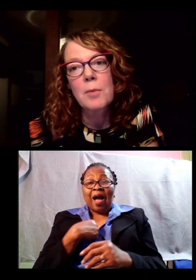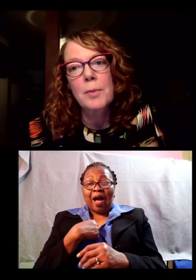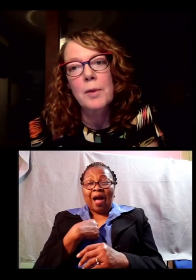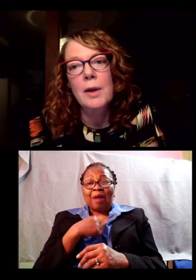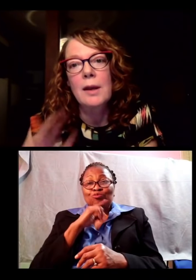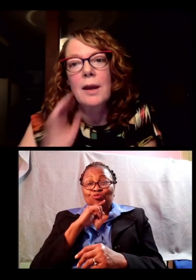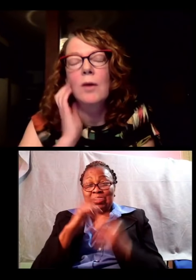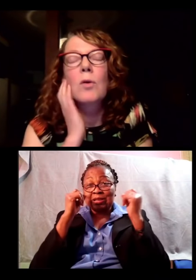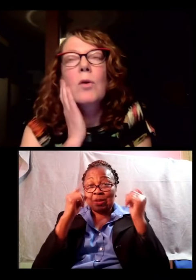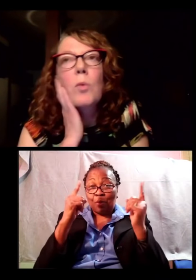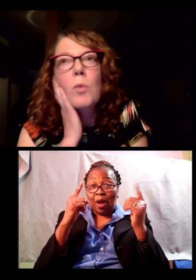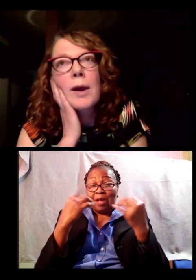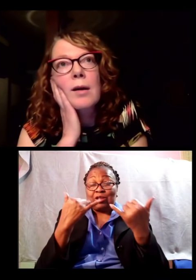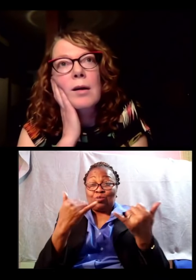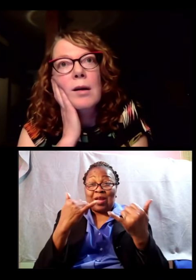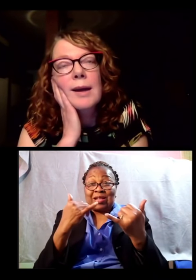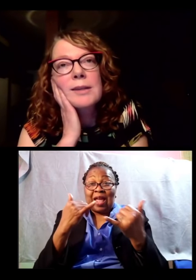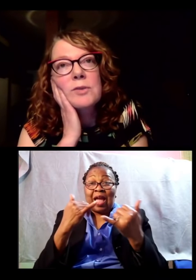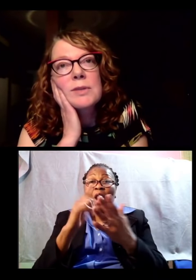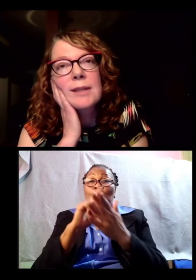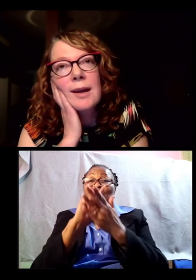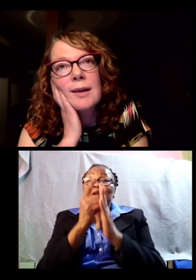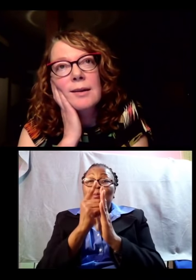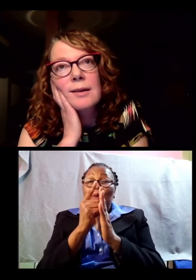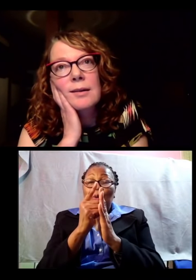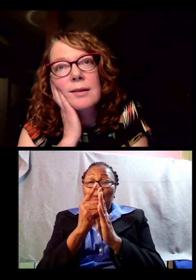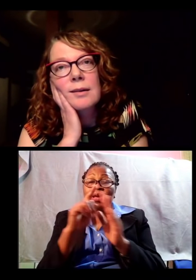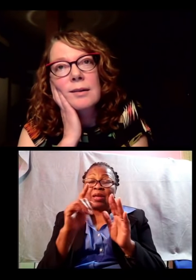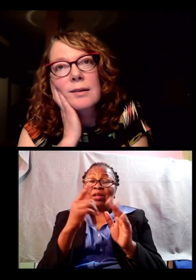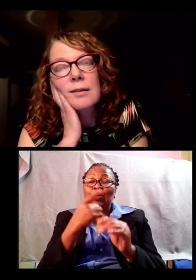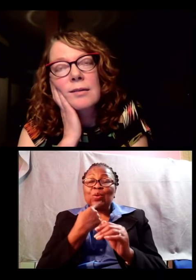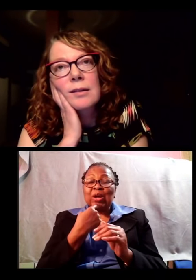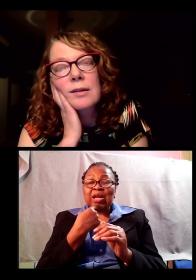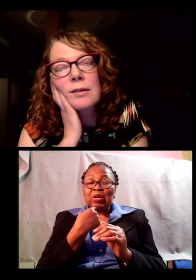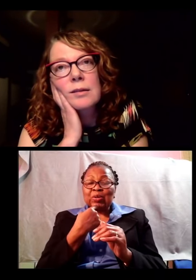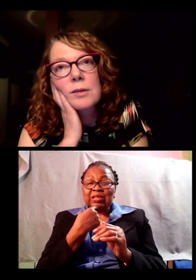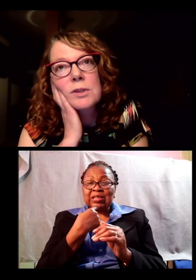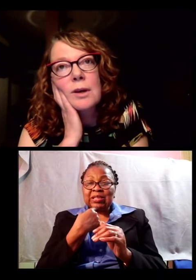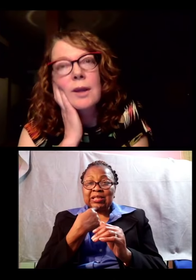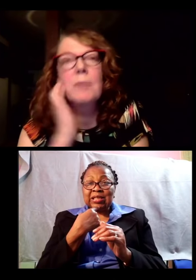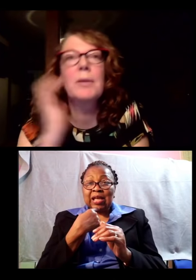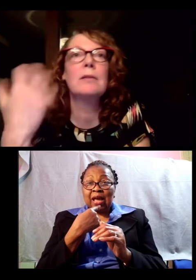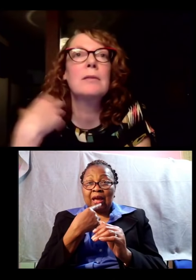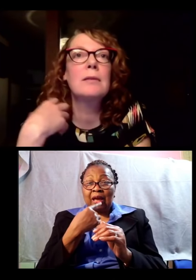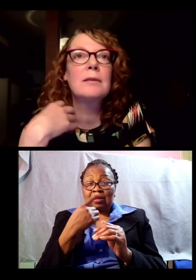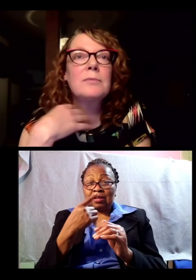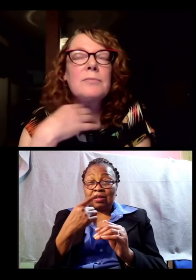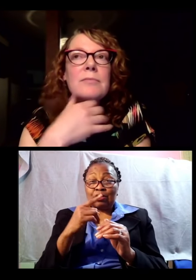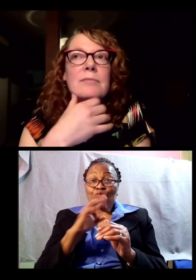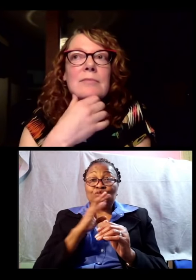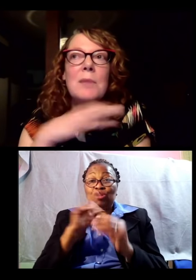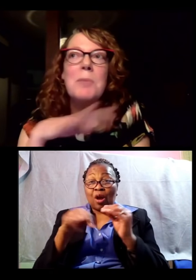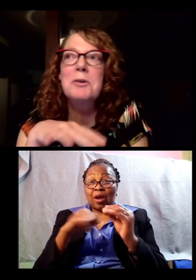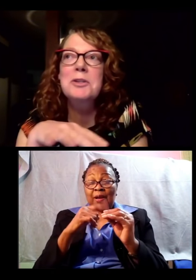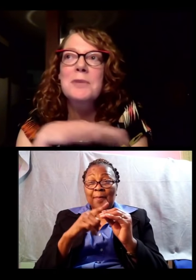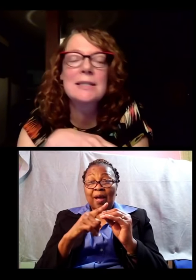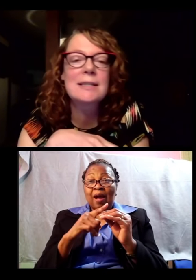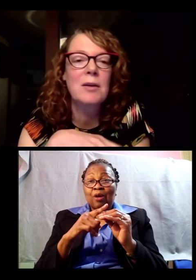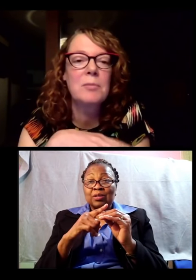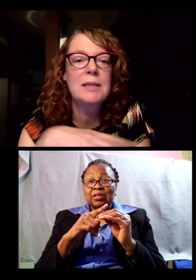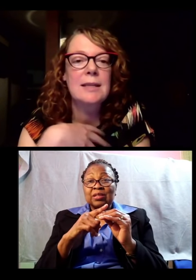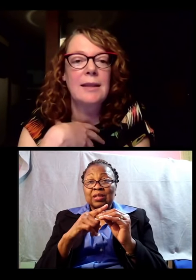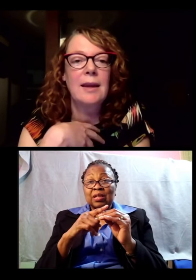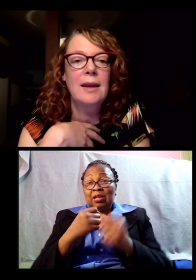we're in a moment right now where, as you said earlier, you were talking about the poetry